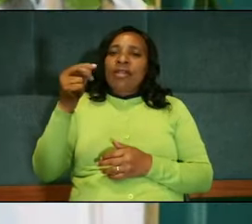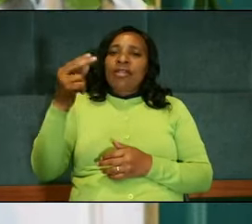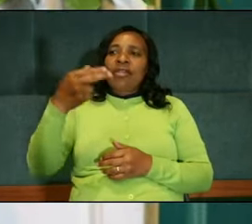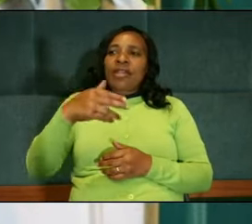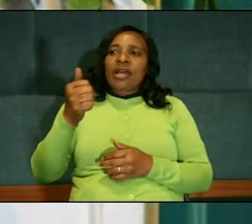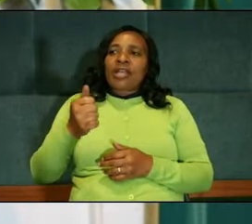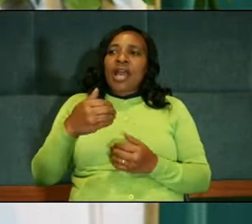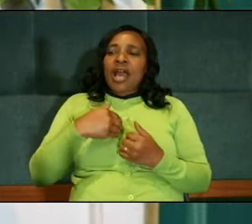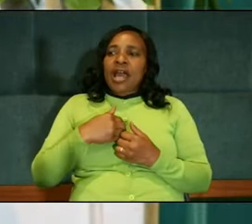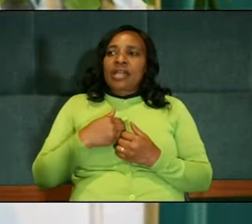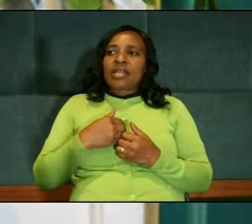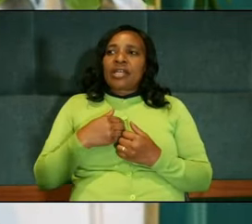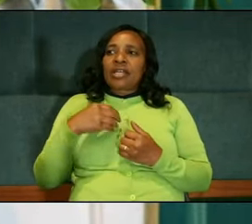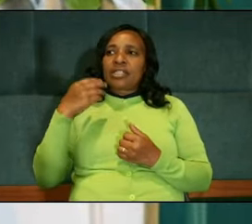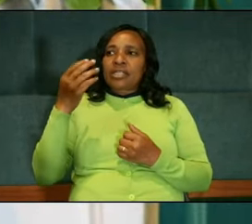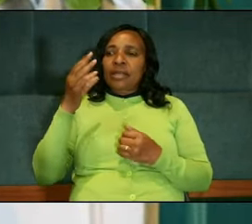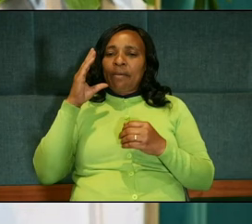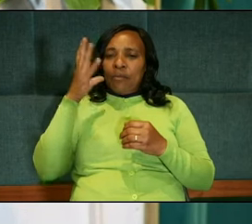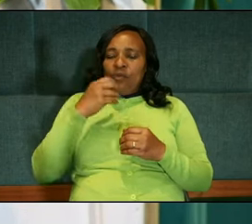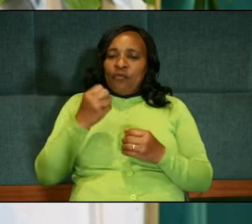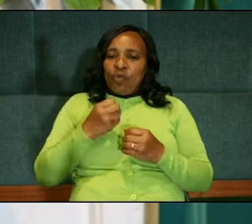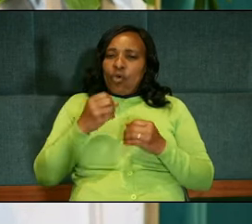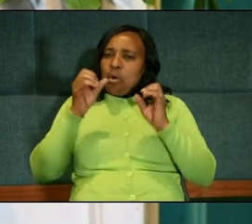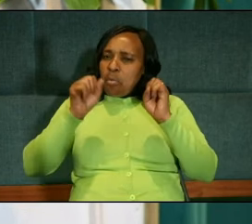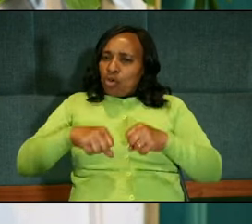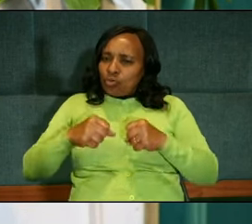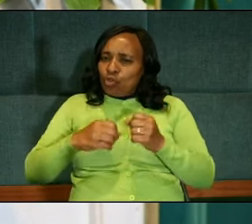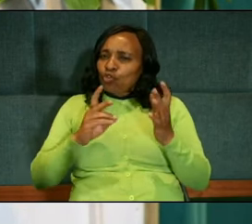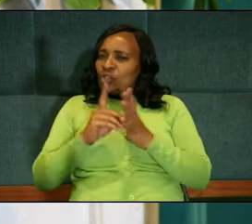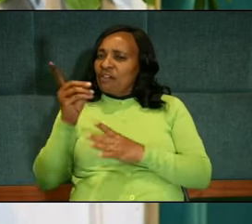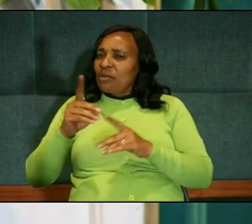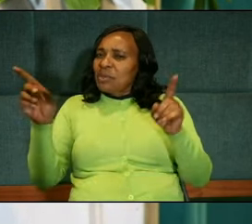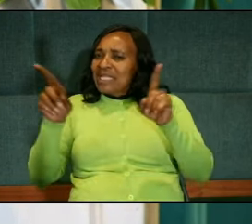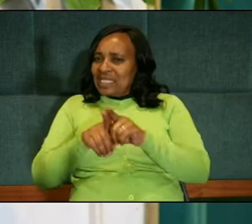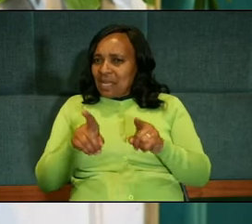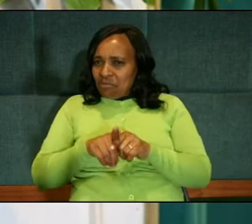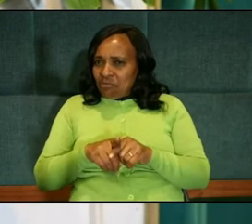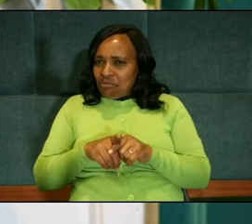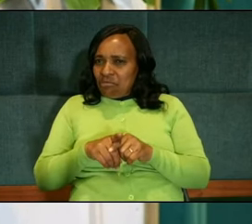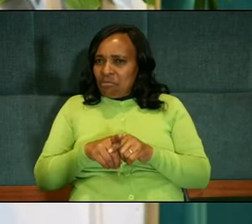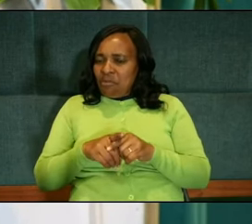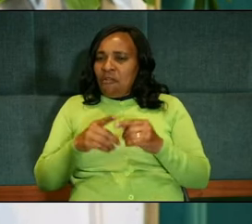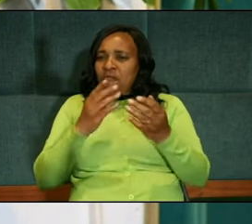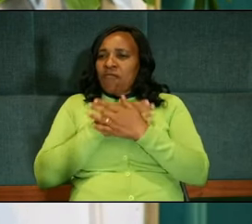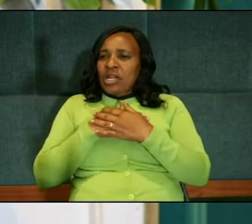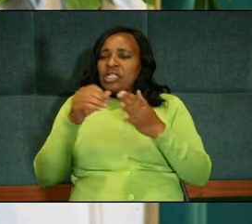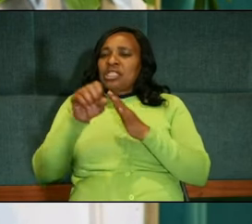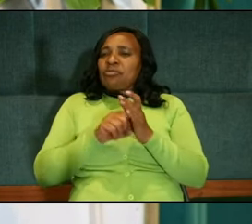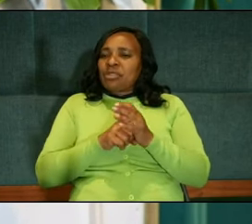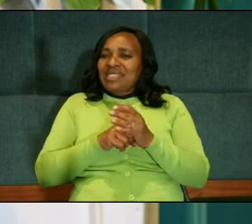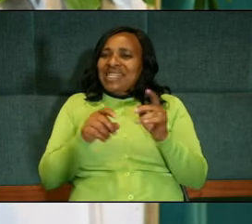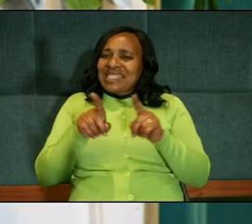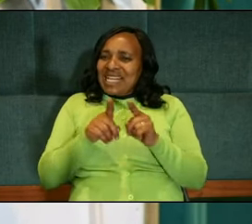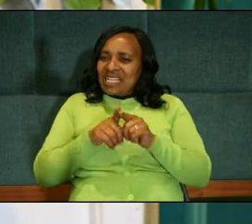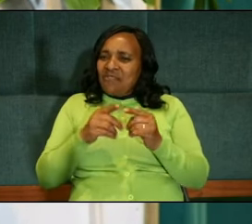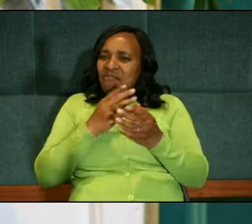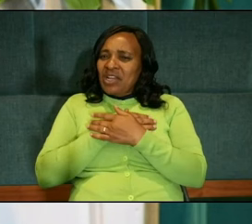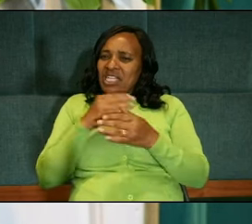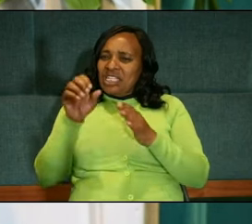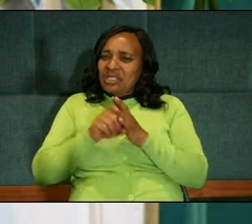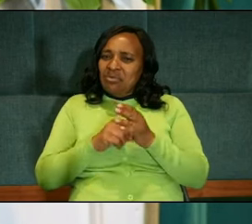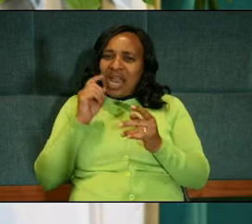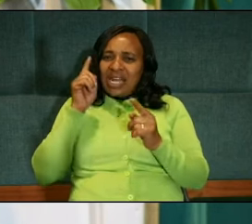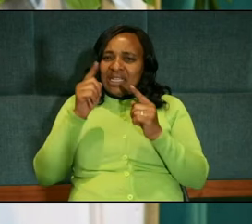beautiful, you know. And is it possible to develop such godly friendships? Yani, such friendships